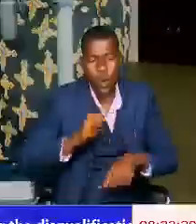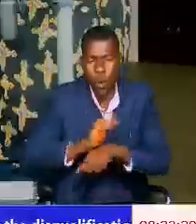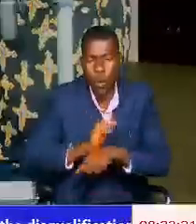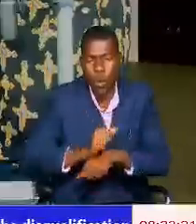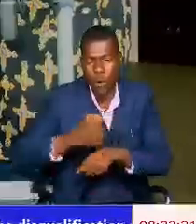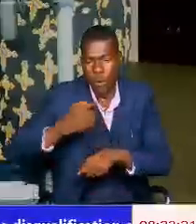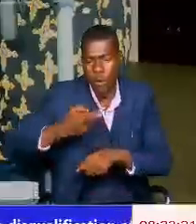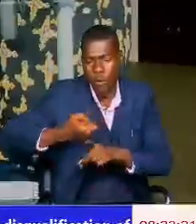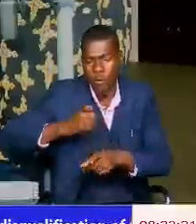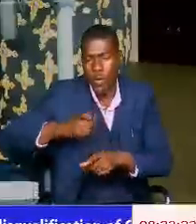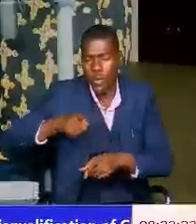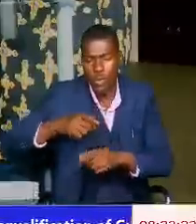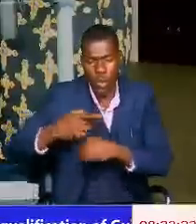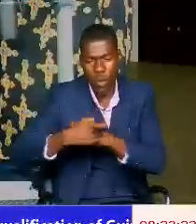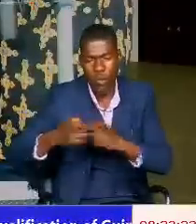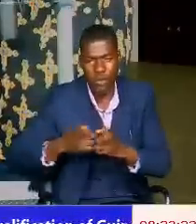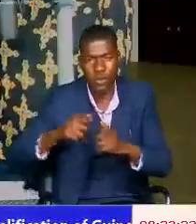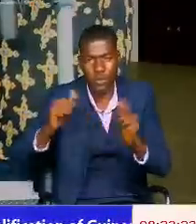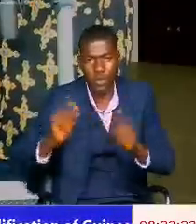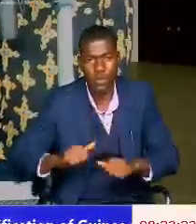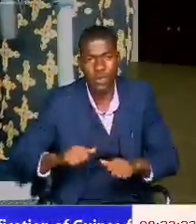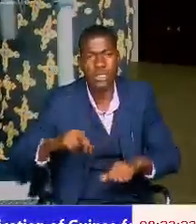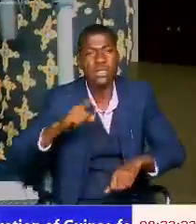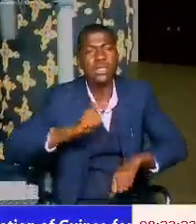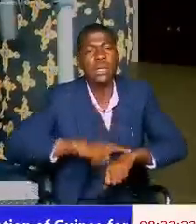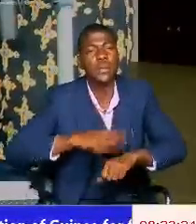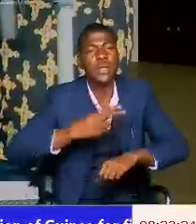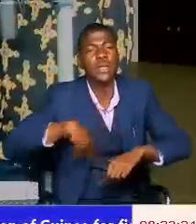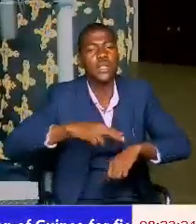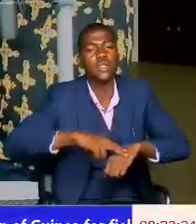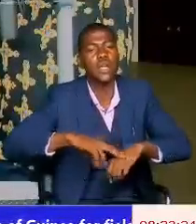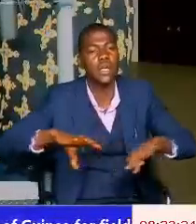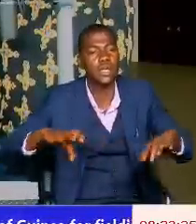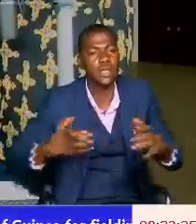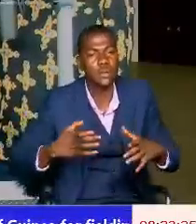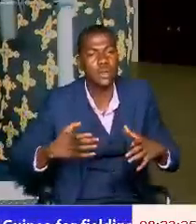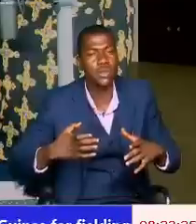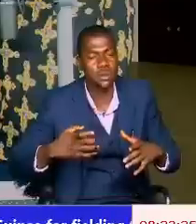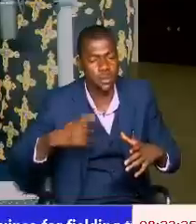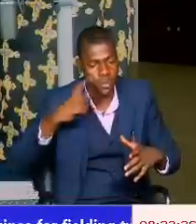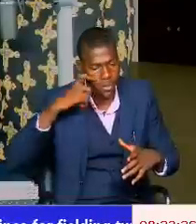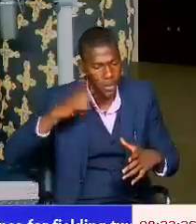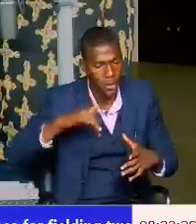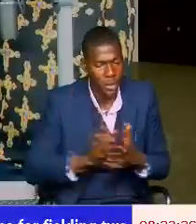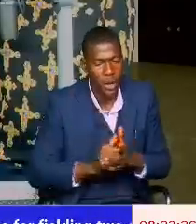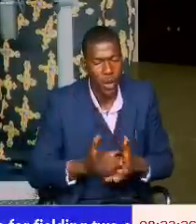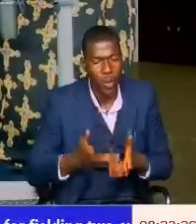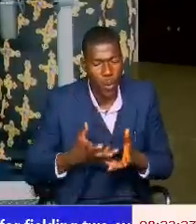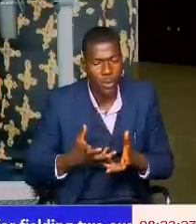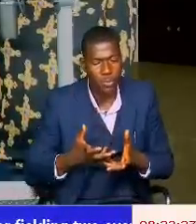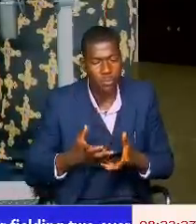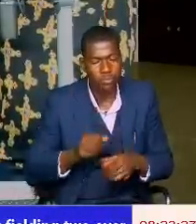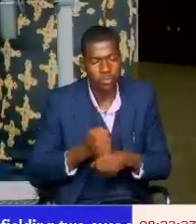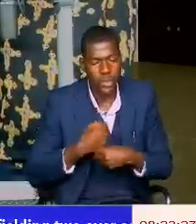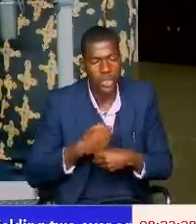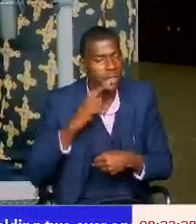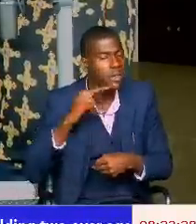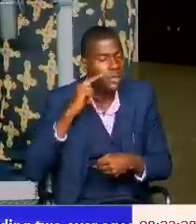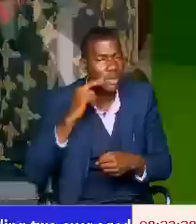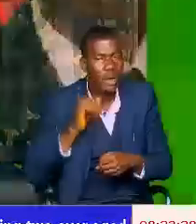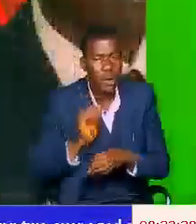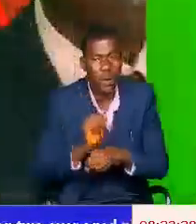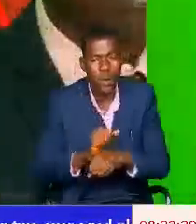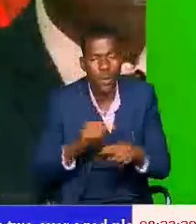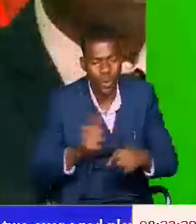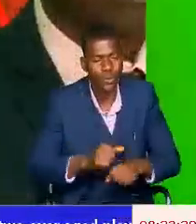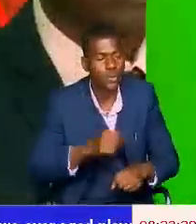of independence. Then when National Assembly see say they want make Nigeria work, make National Assembly come up with a